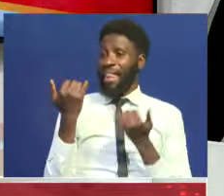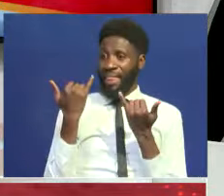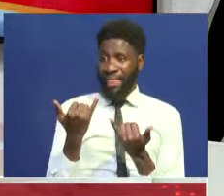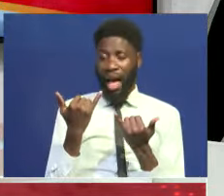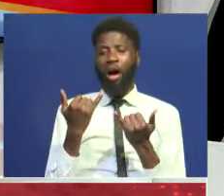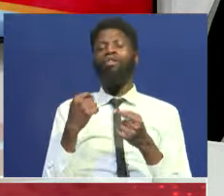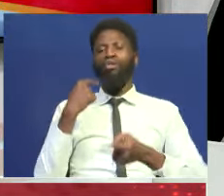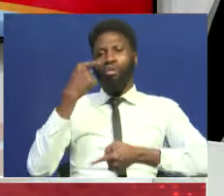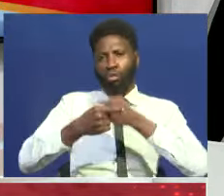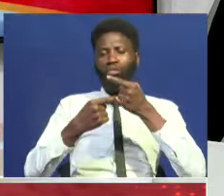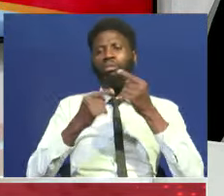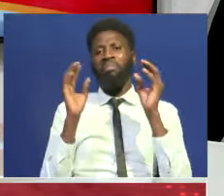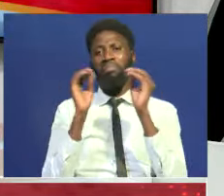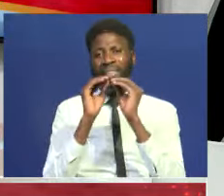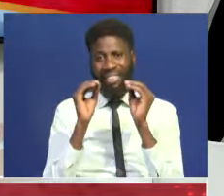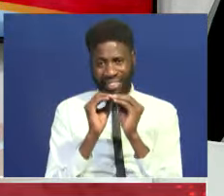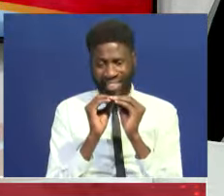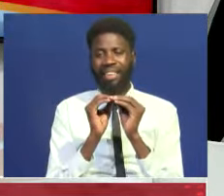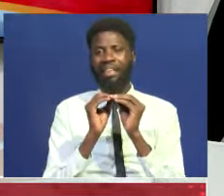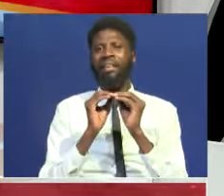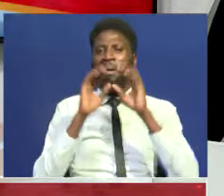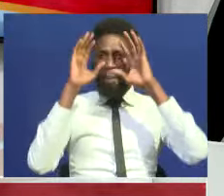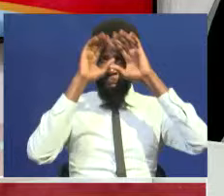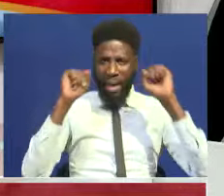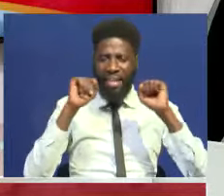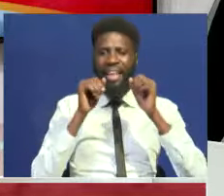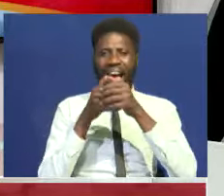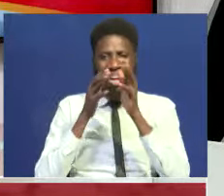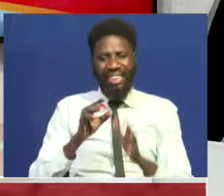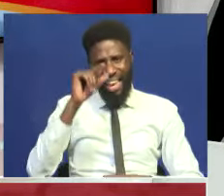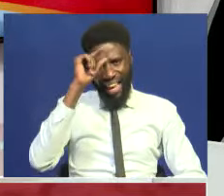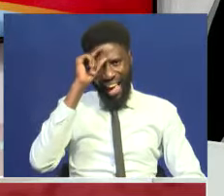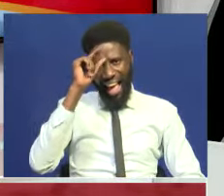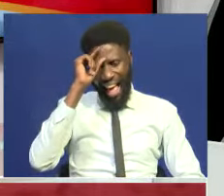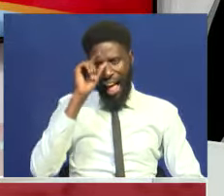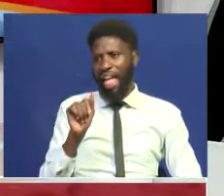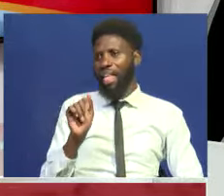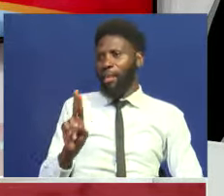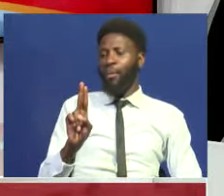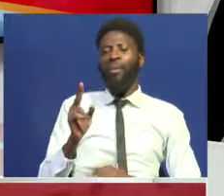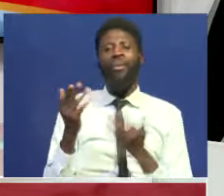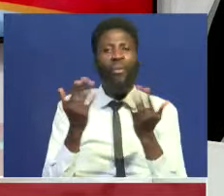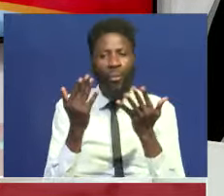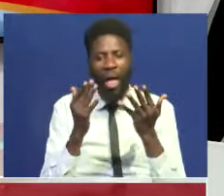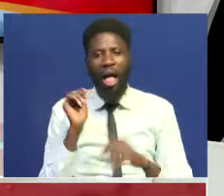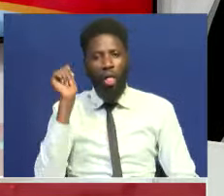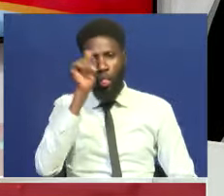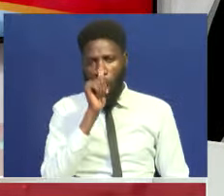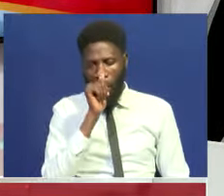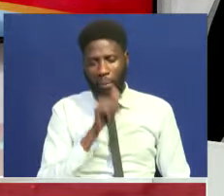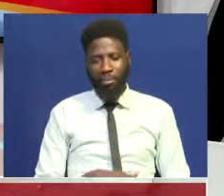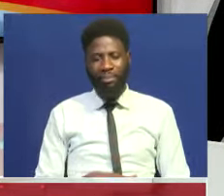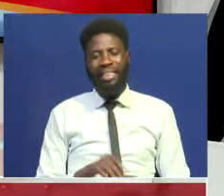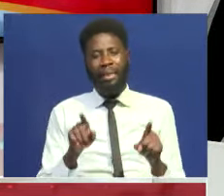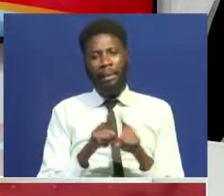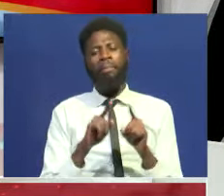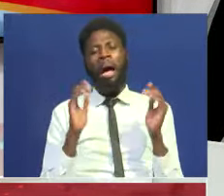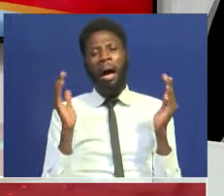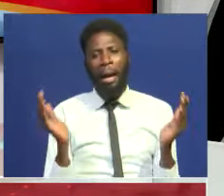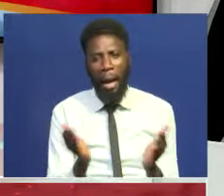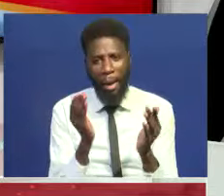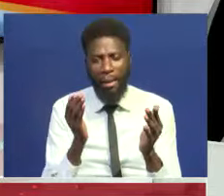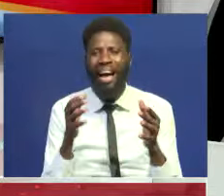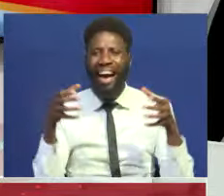of heads of state and government of the African Union in Addis Ababa, Ethiopia, also encouraged the vaccine